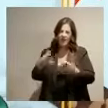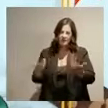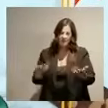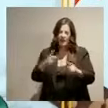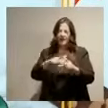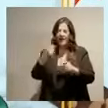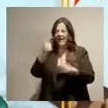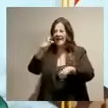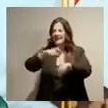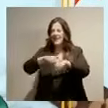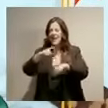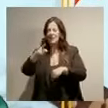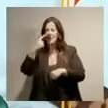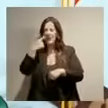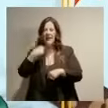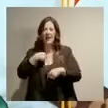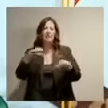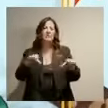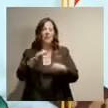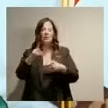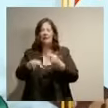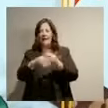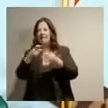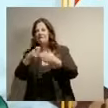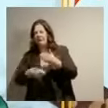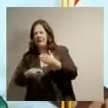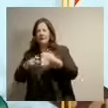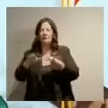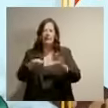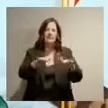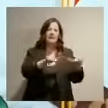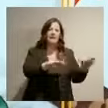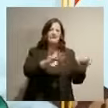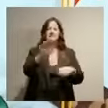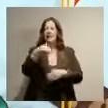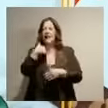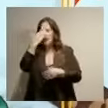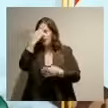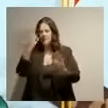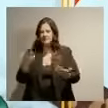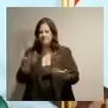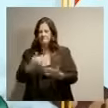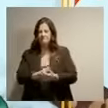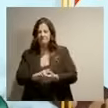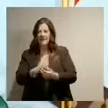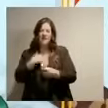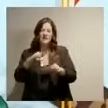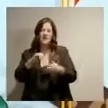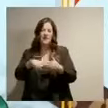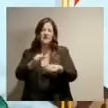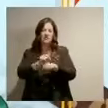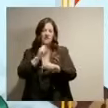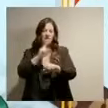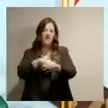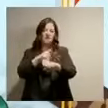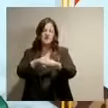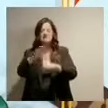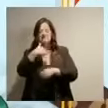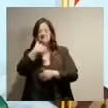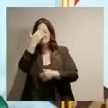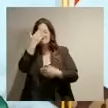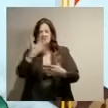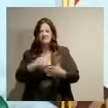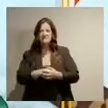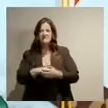thinks, you know, anytime you do anything, you add a fee, then it's a tax. I get it. So everyone says, you know, I, Yeah, been doing this too long. Anyway. Hi, Governor.